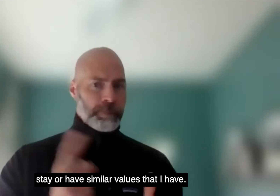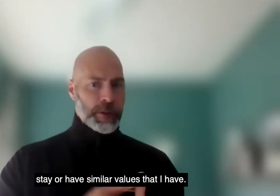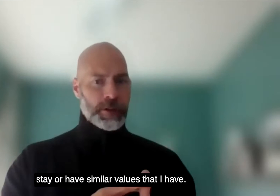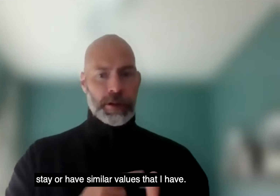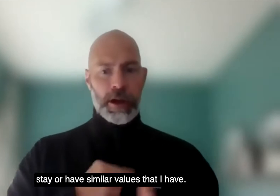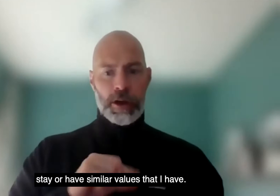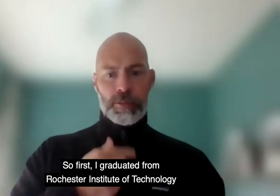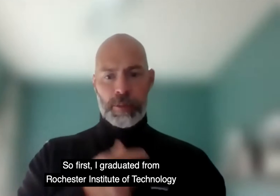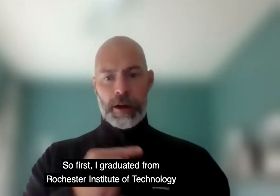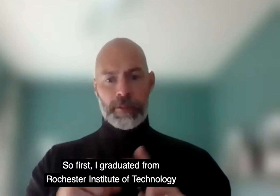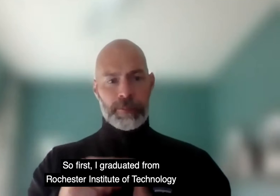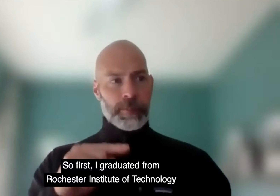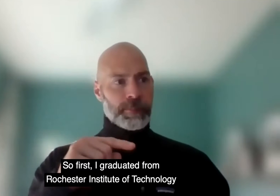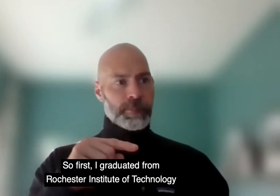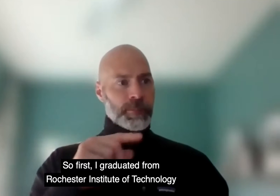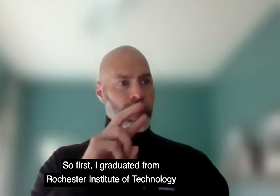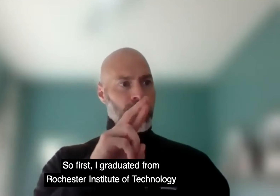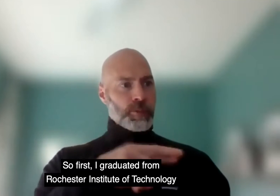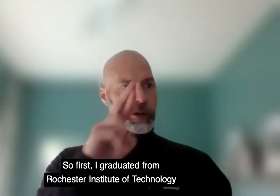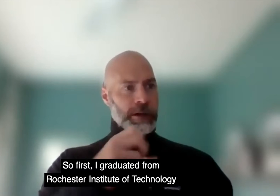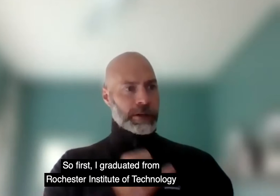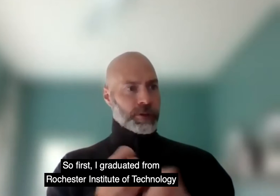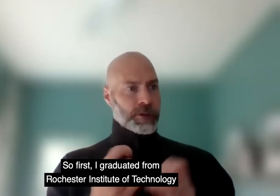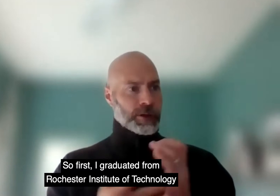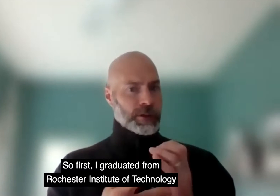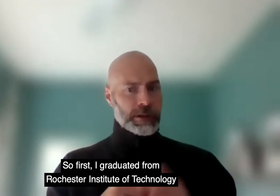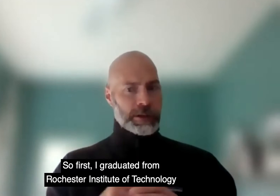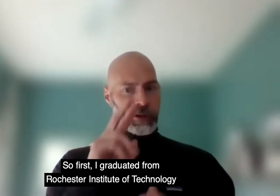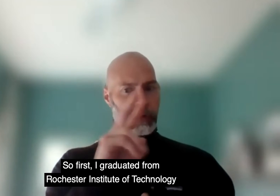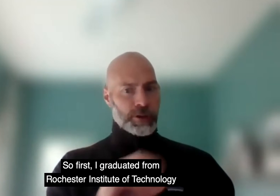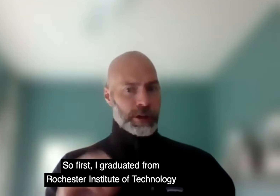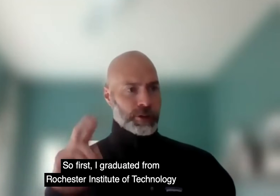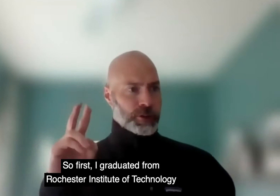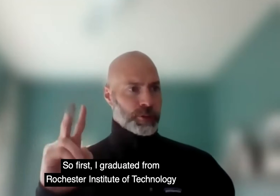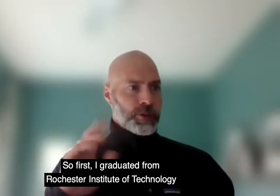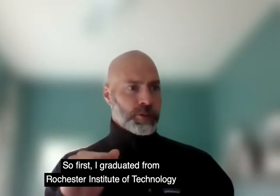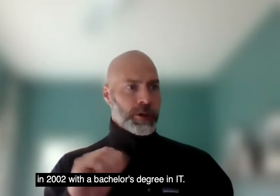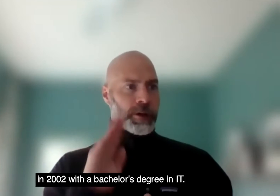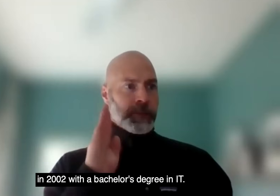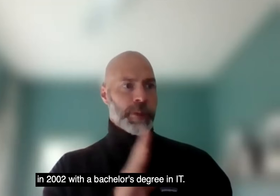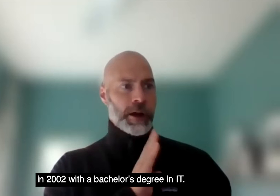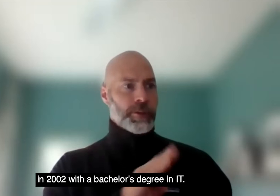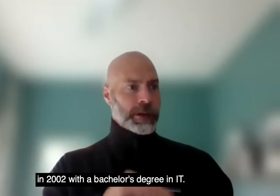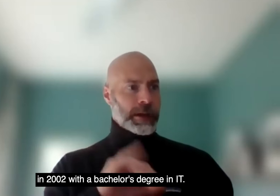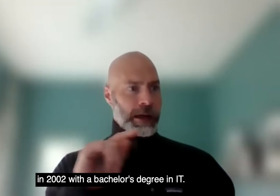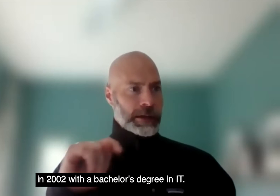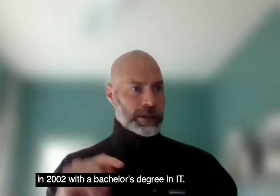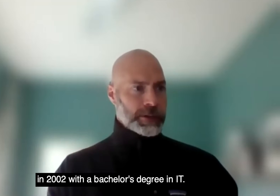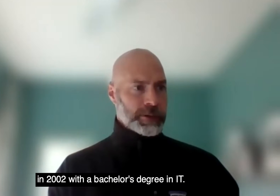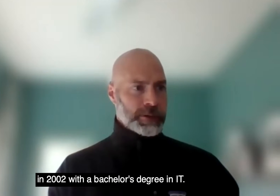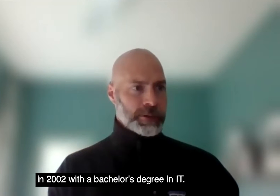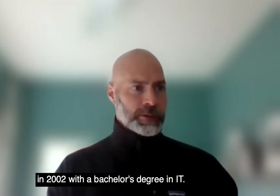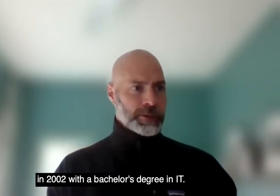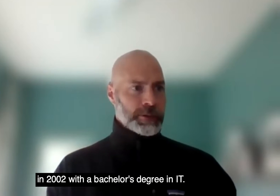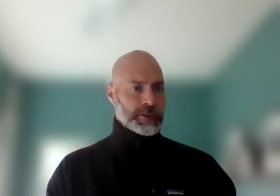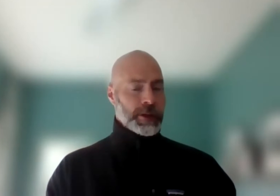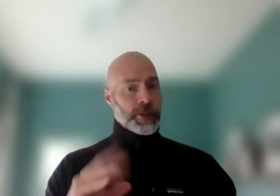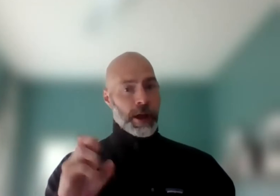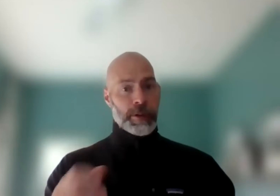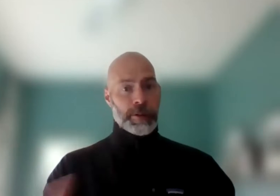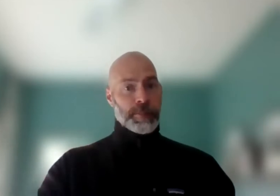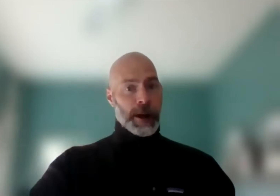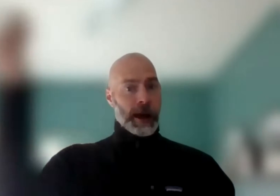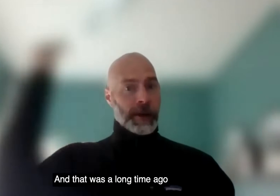that I have. So first, I graduated from Rochester Institute of Technology in 2002 with a bachelor's degree in